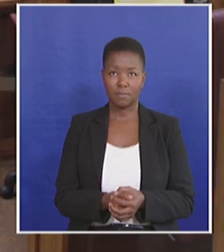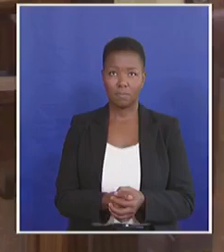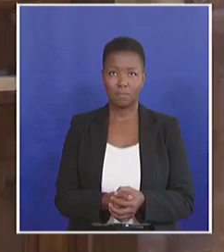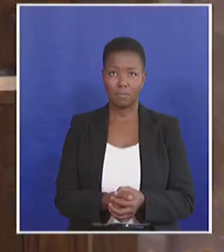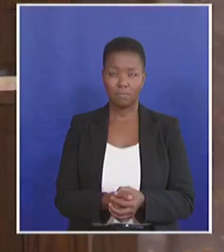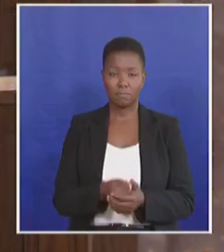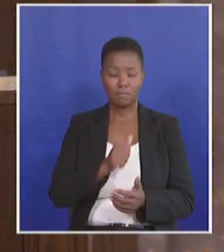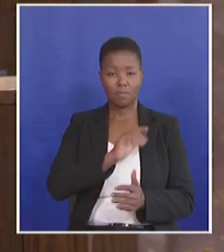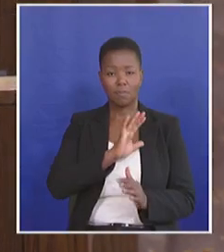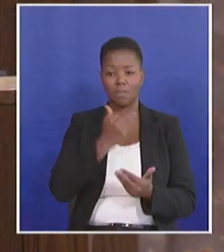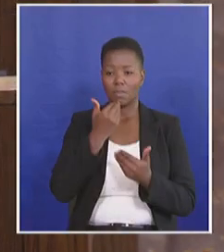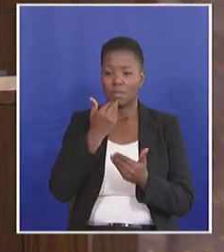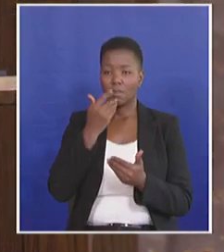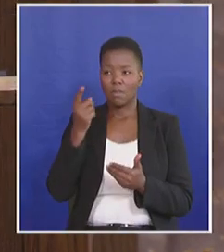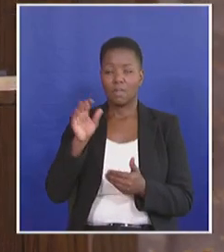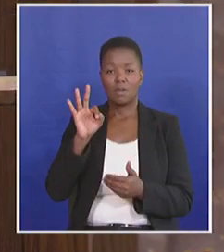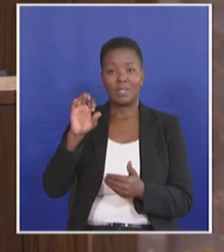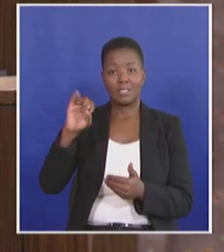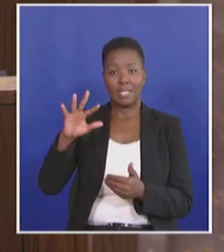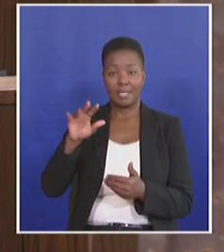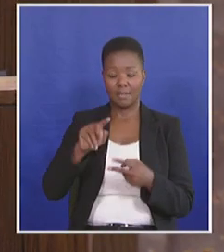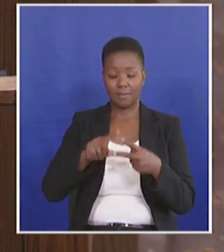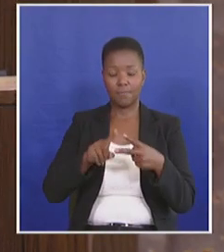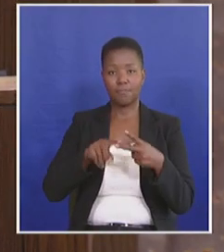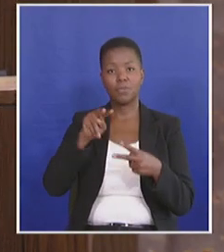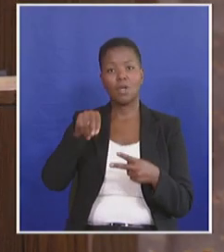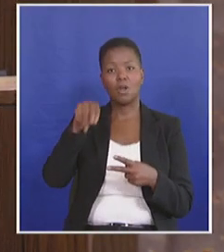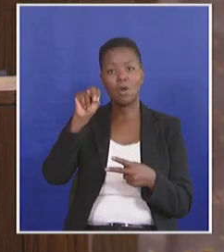Okay, sorry, the figure is for the Free State and the Northern Cape together.